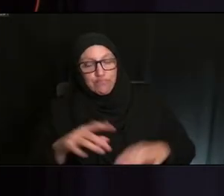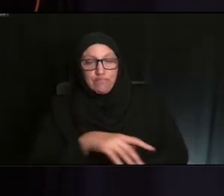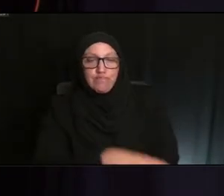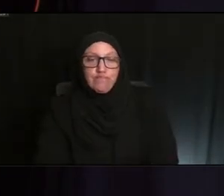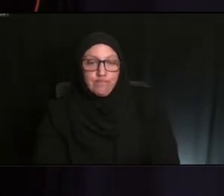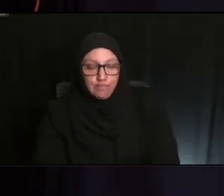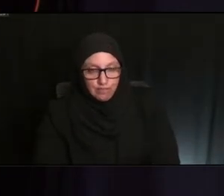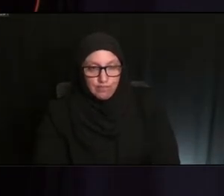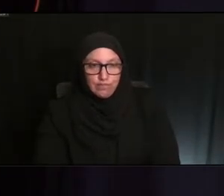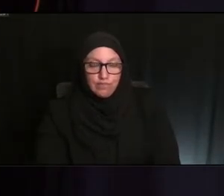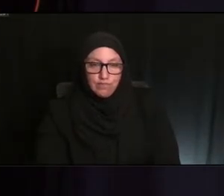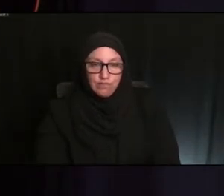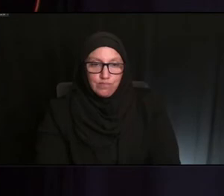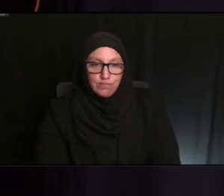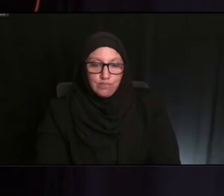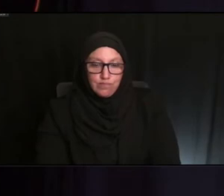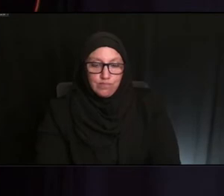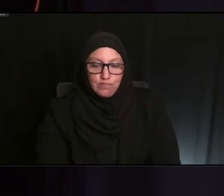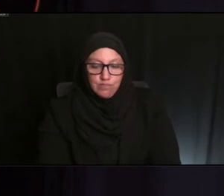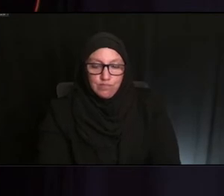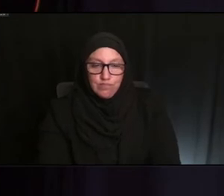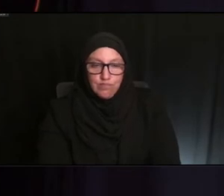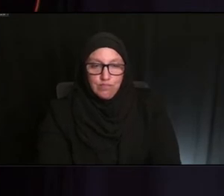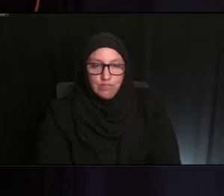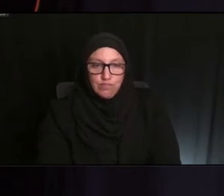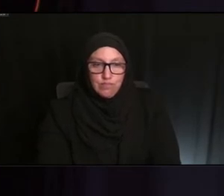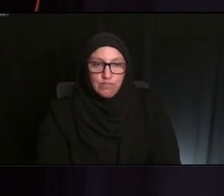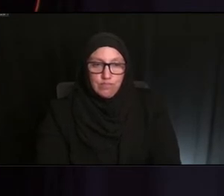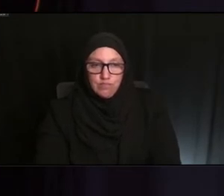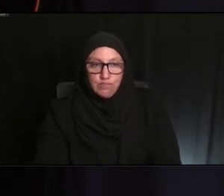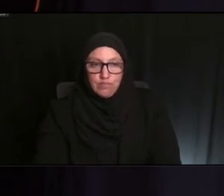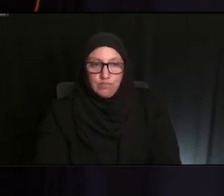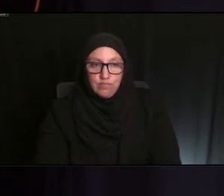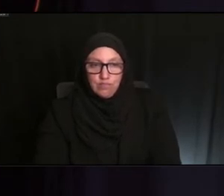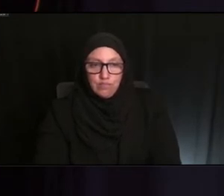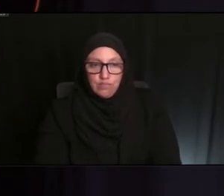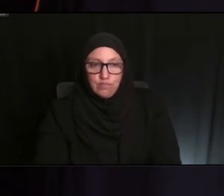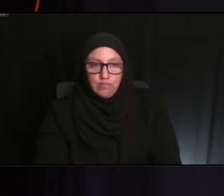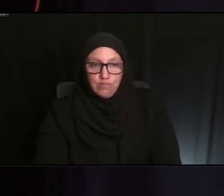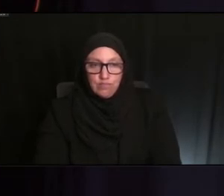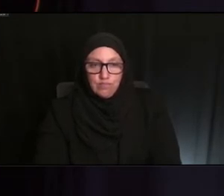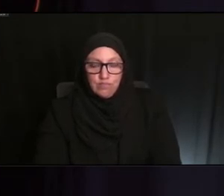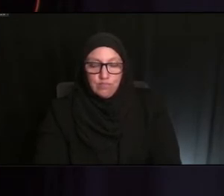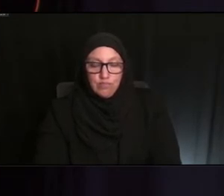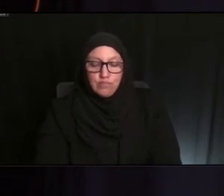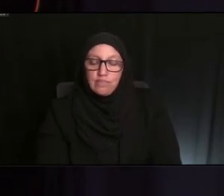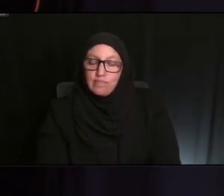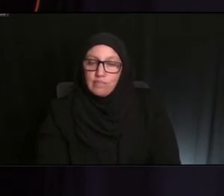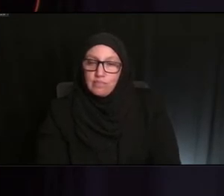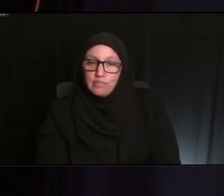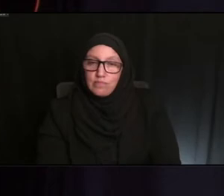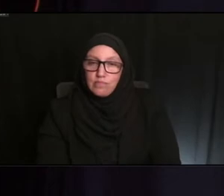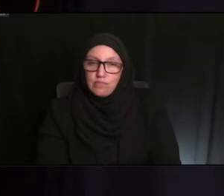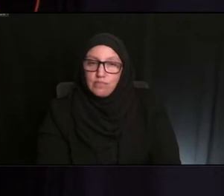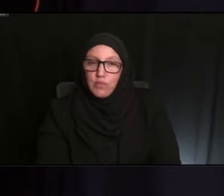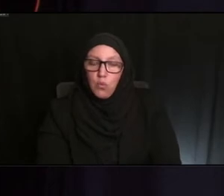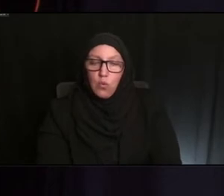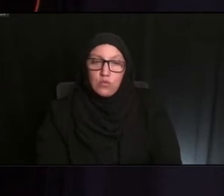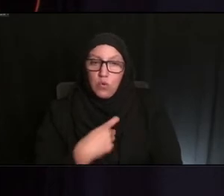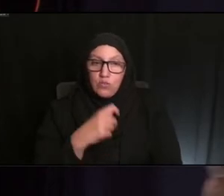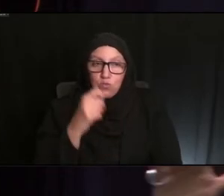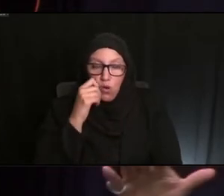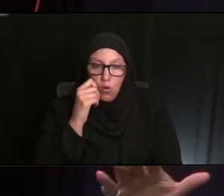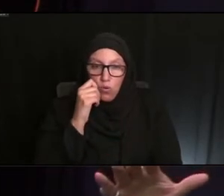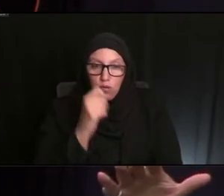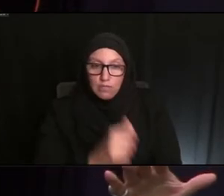Now, what do I know about his life? We know, just let's look at this on a scale. You